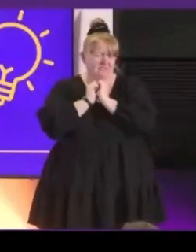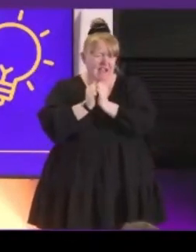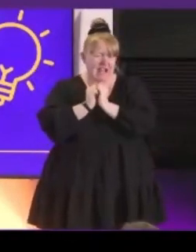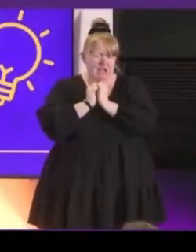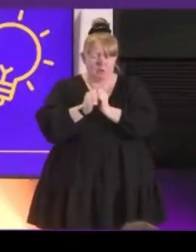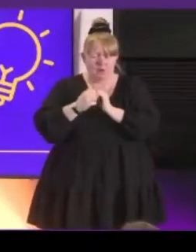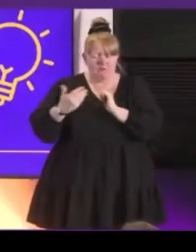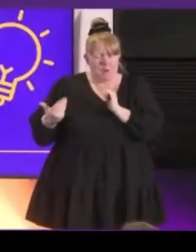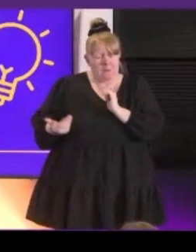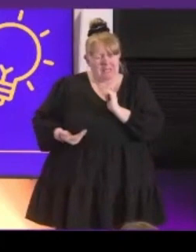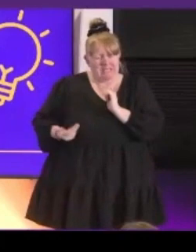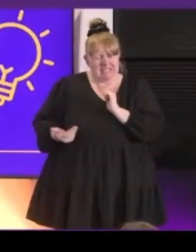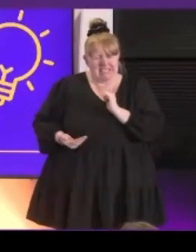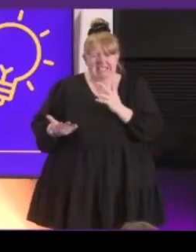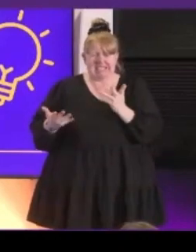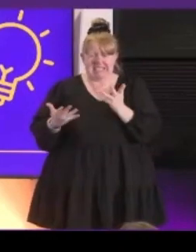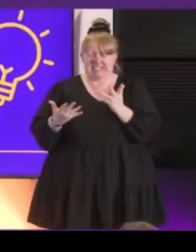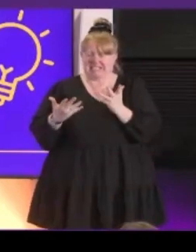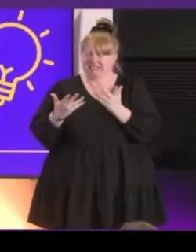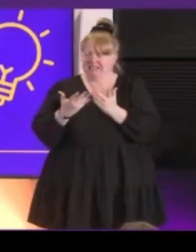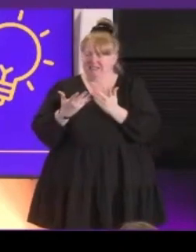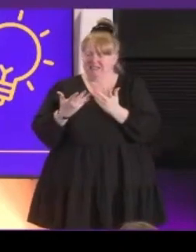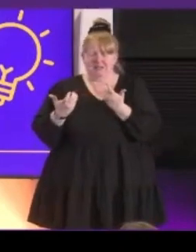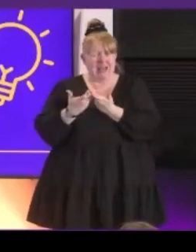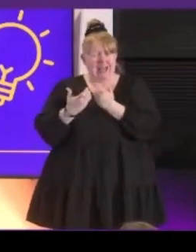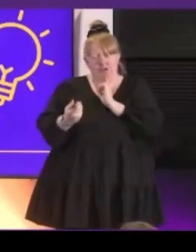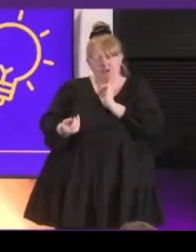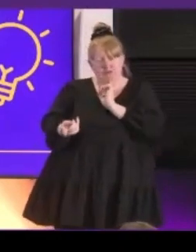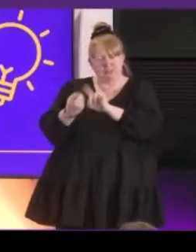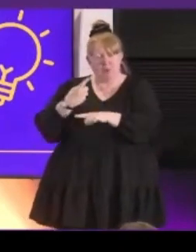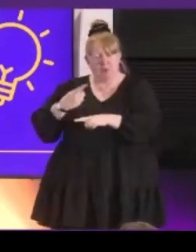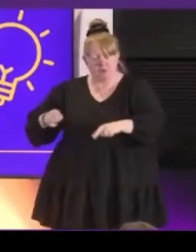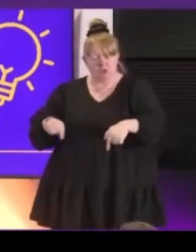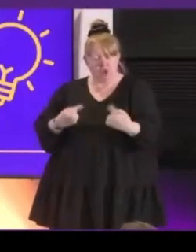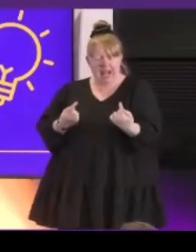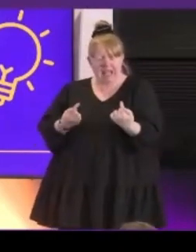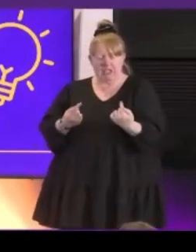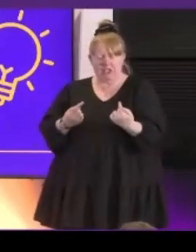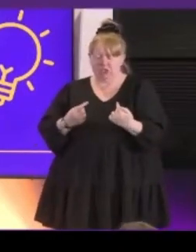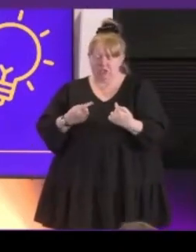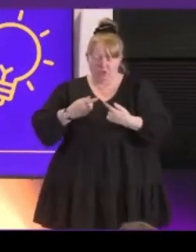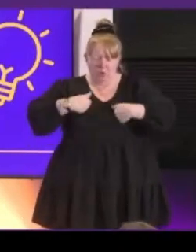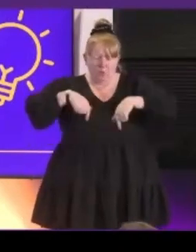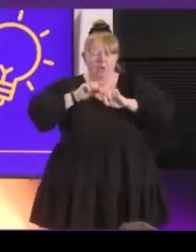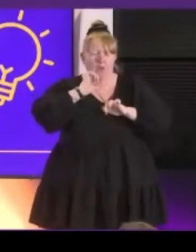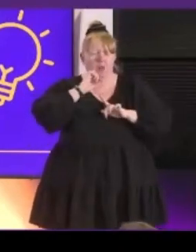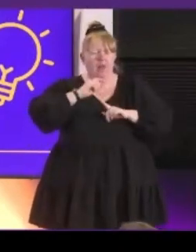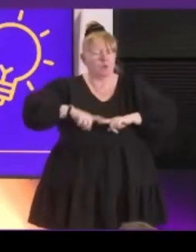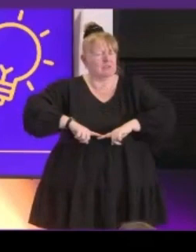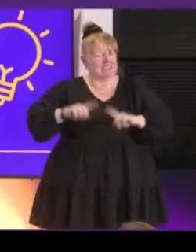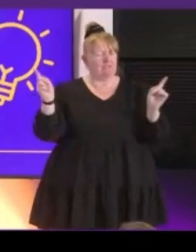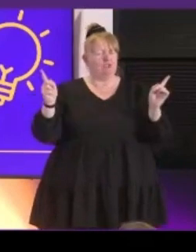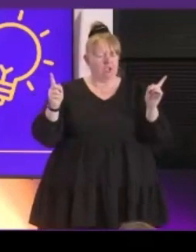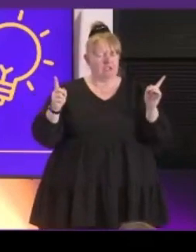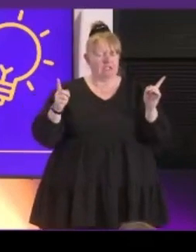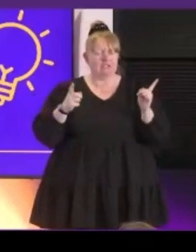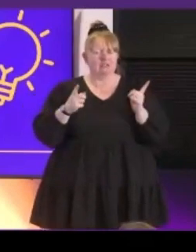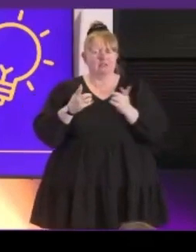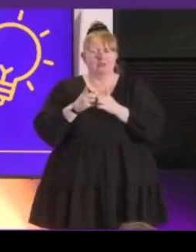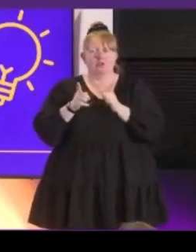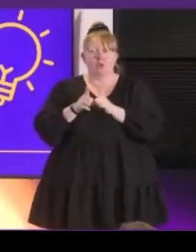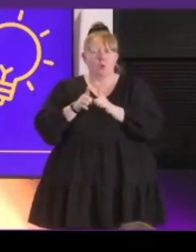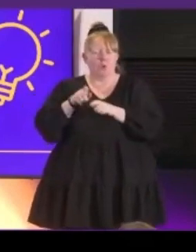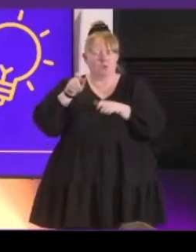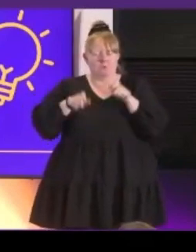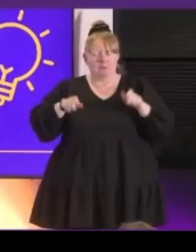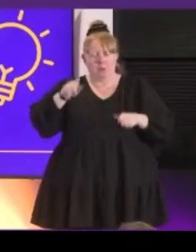business level. How do you respond to a challenge? Do things differently? How do you tap into where the decision points